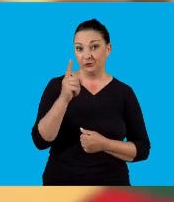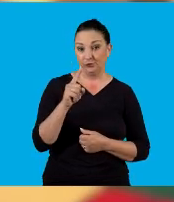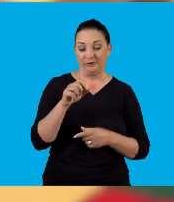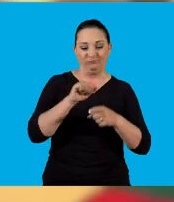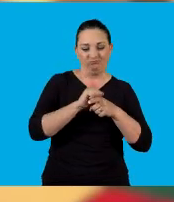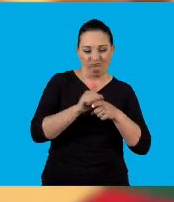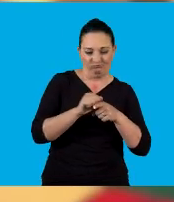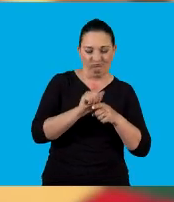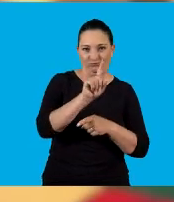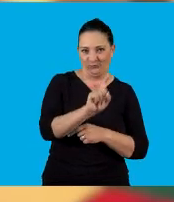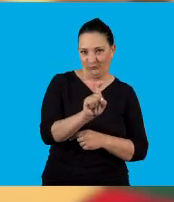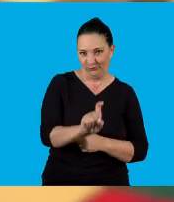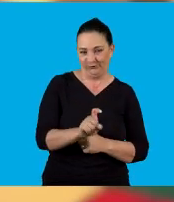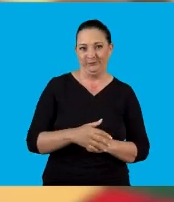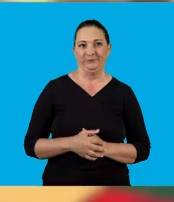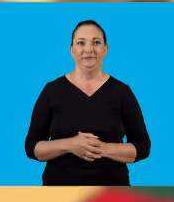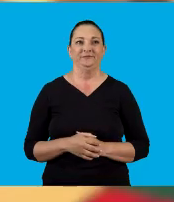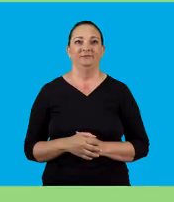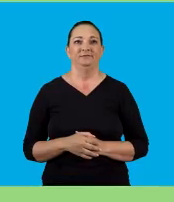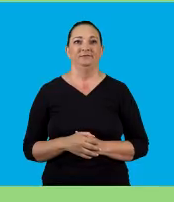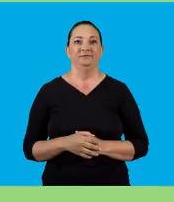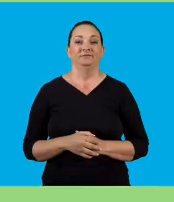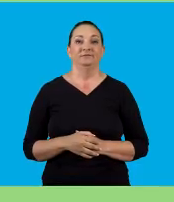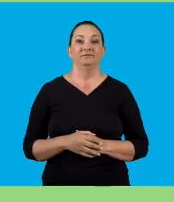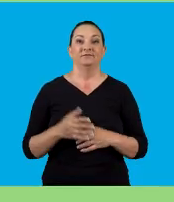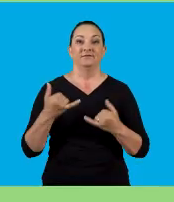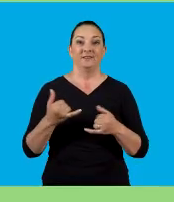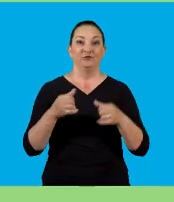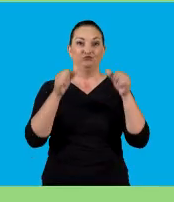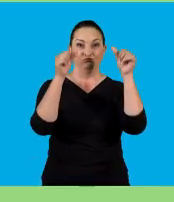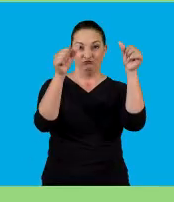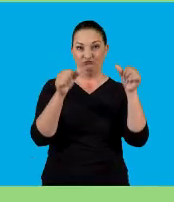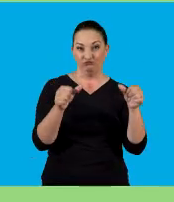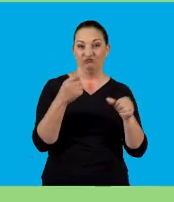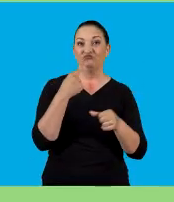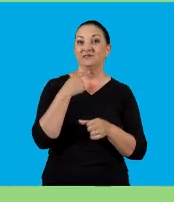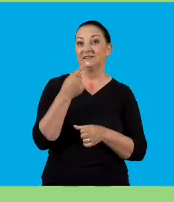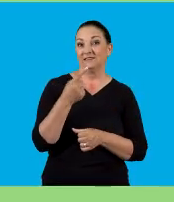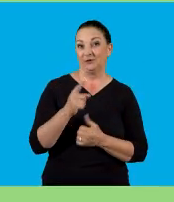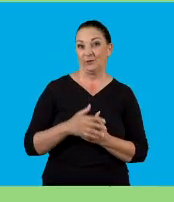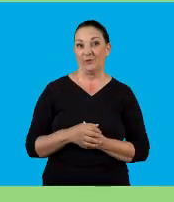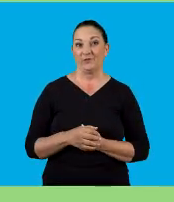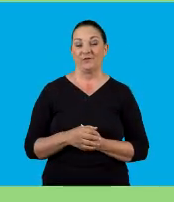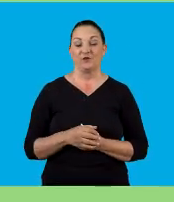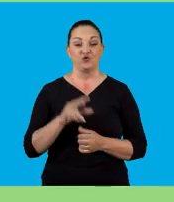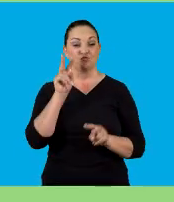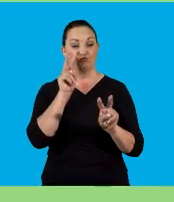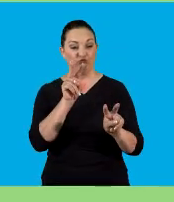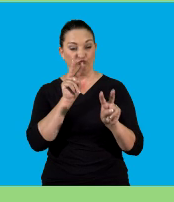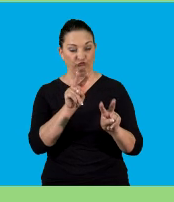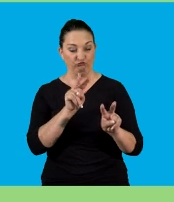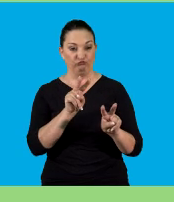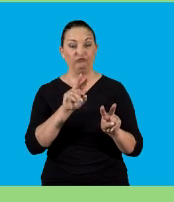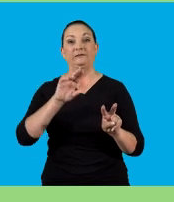our practice questions. And the first instruction says that we must study the